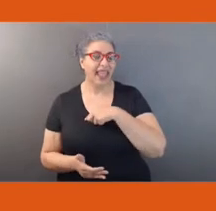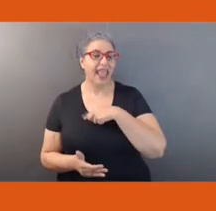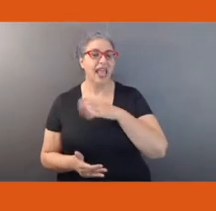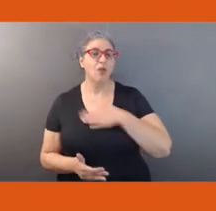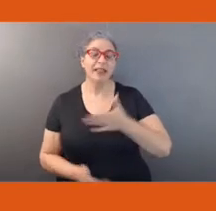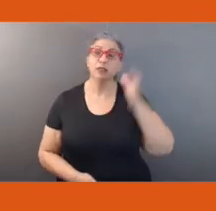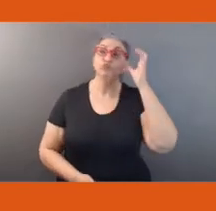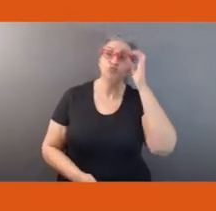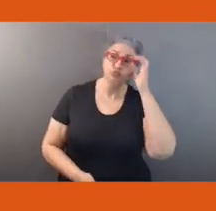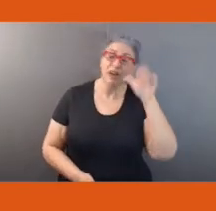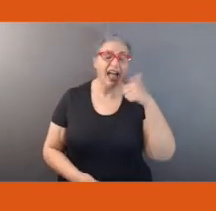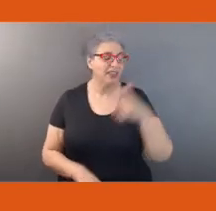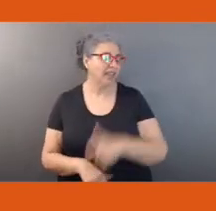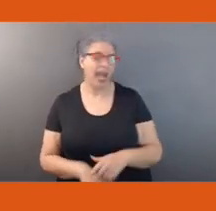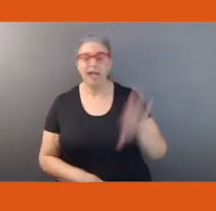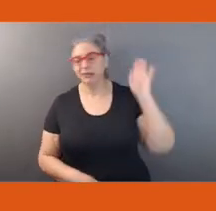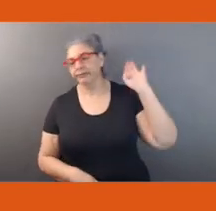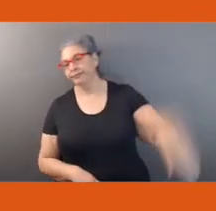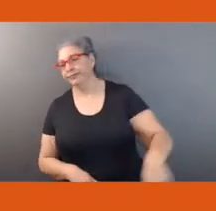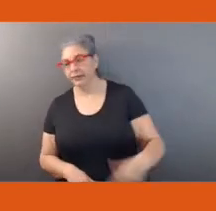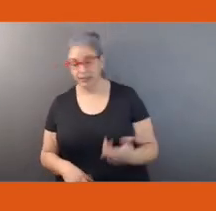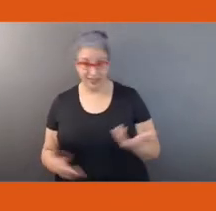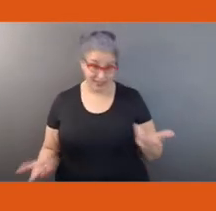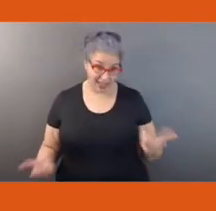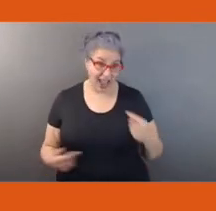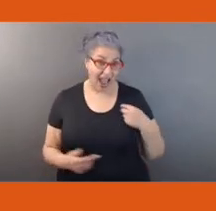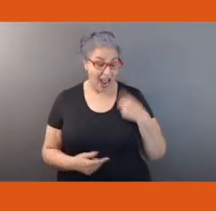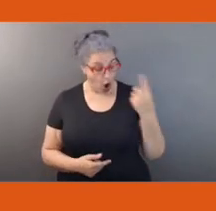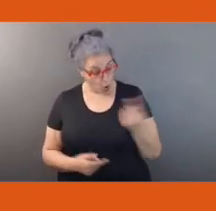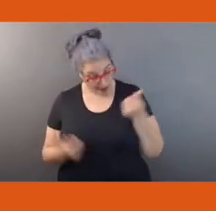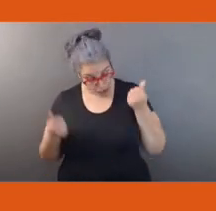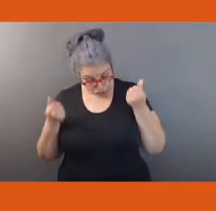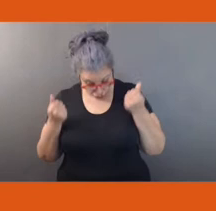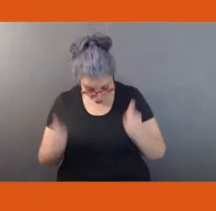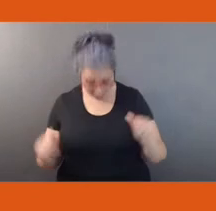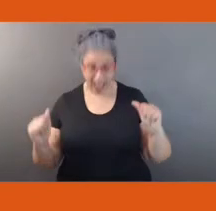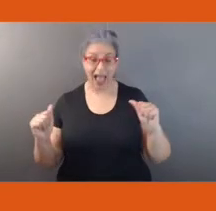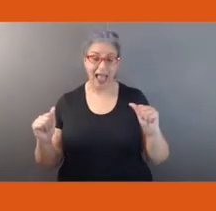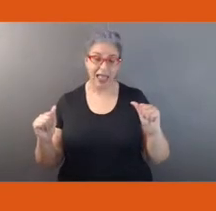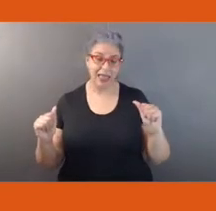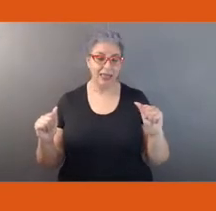us out a lot more, sometimes a little bit less. I always try to